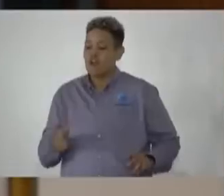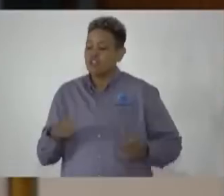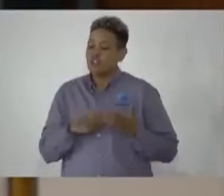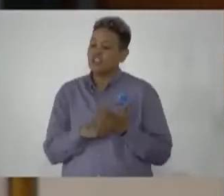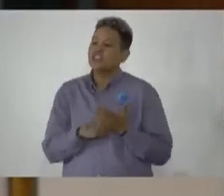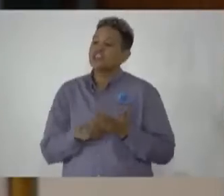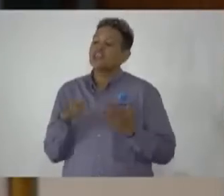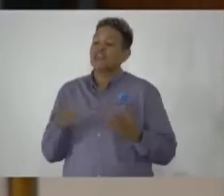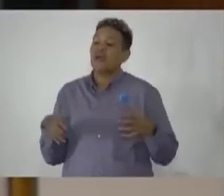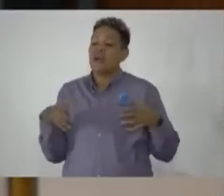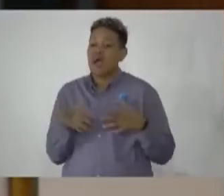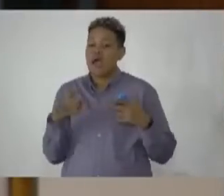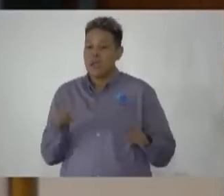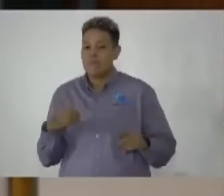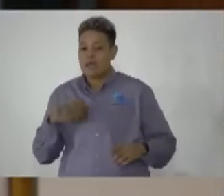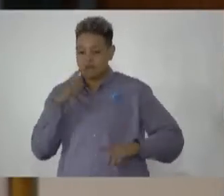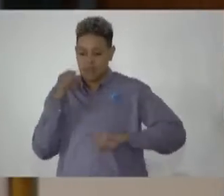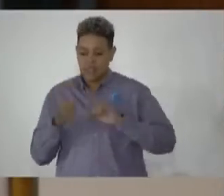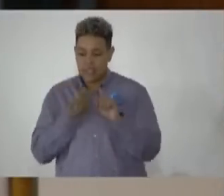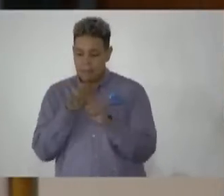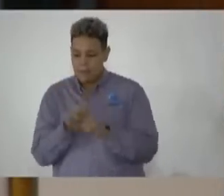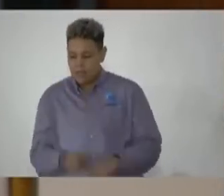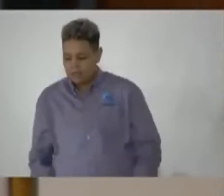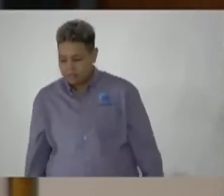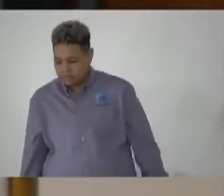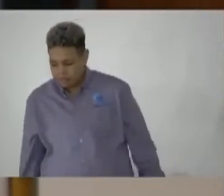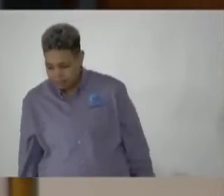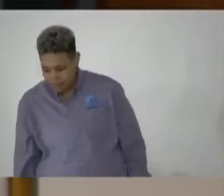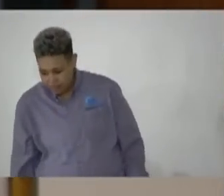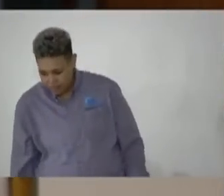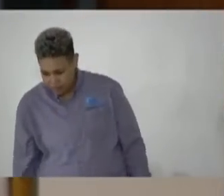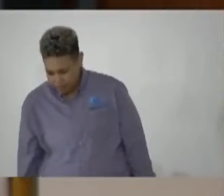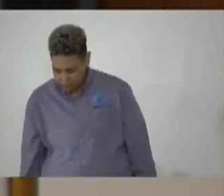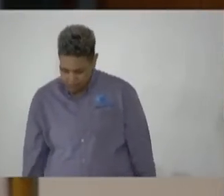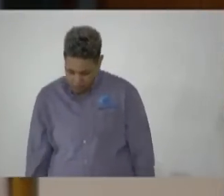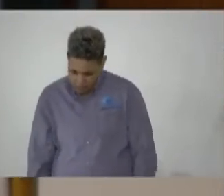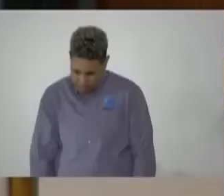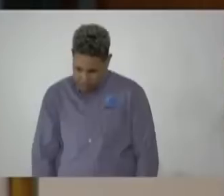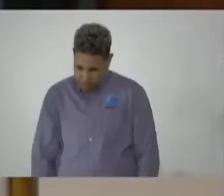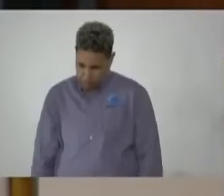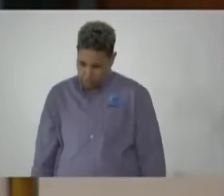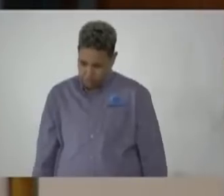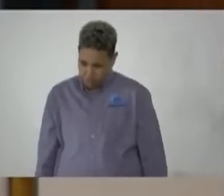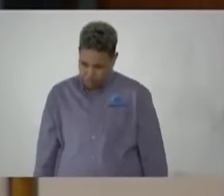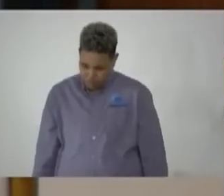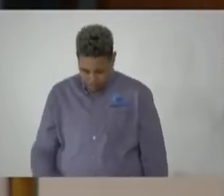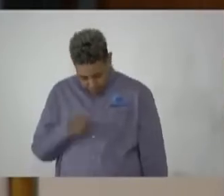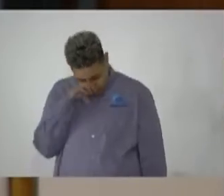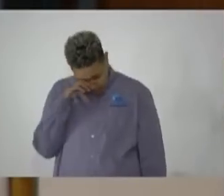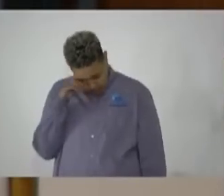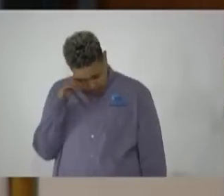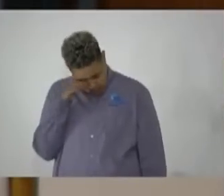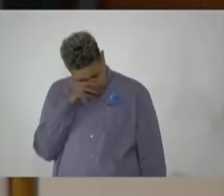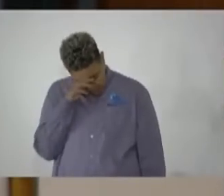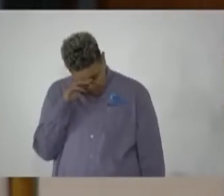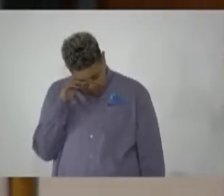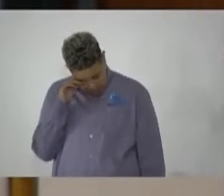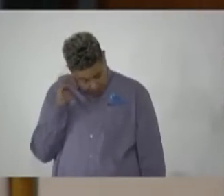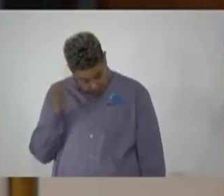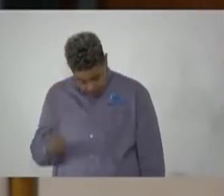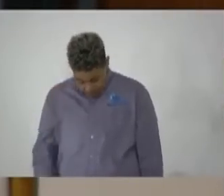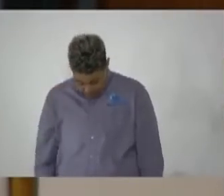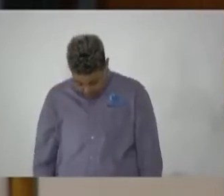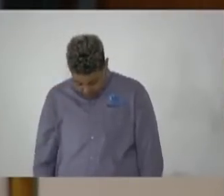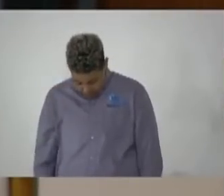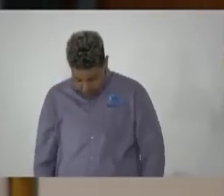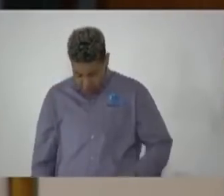this caucus having an impact on. I think, Mr. President, that my leader of government